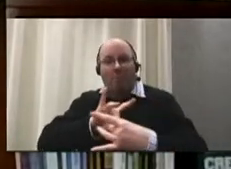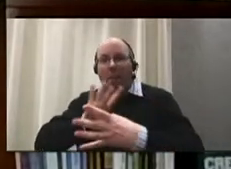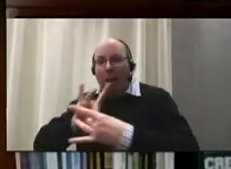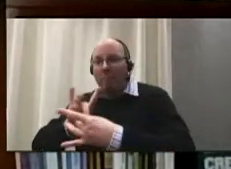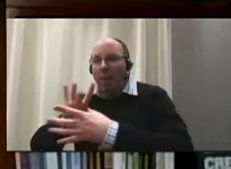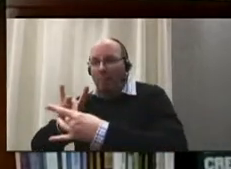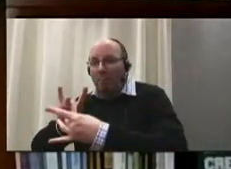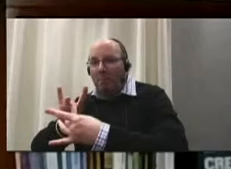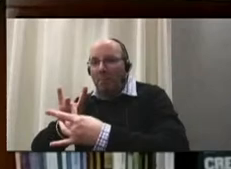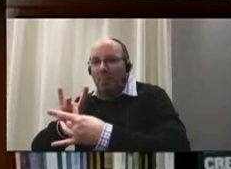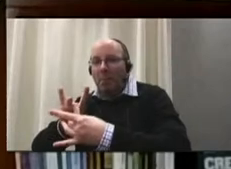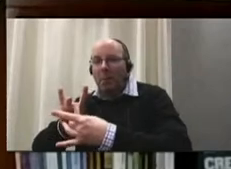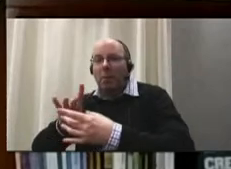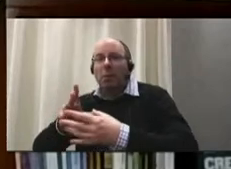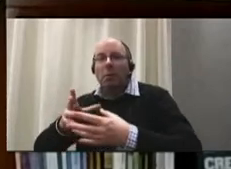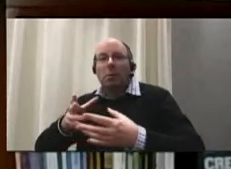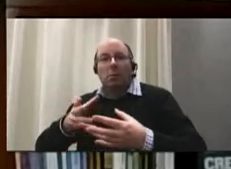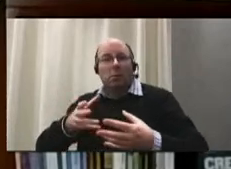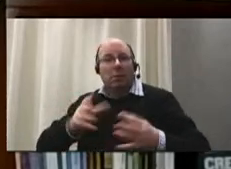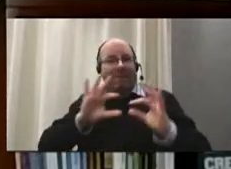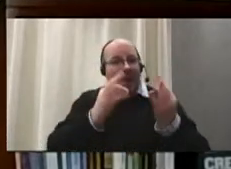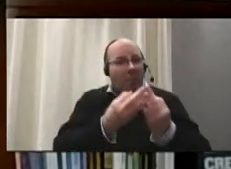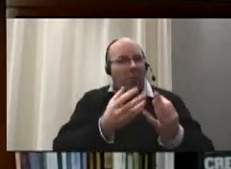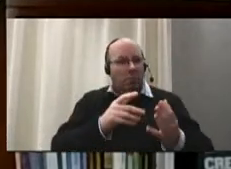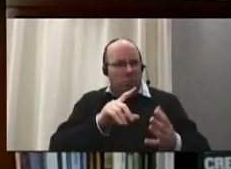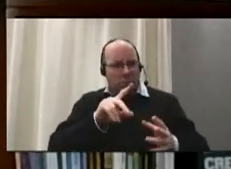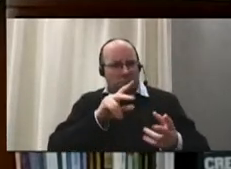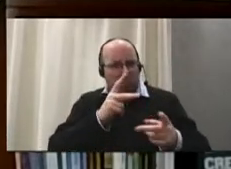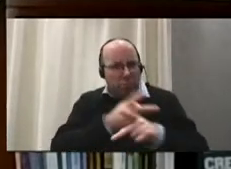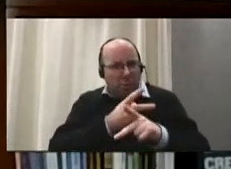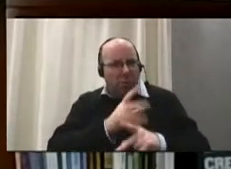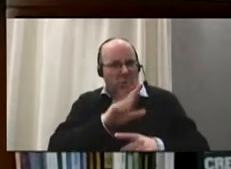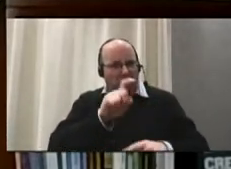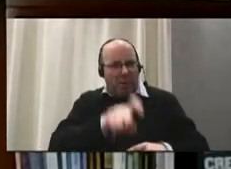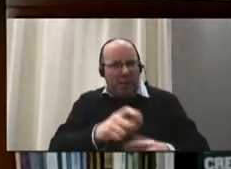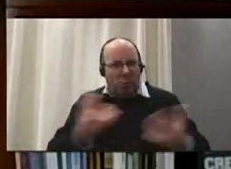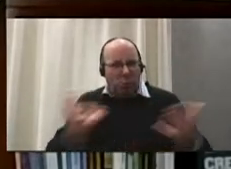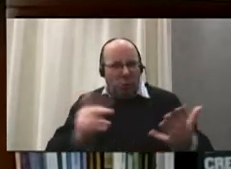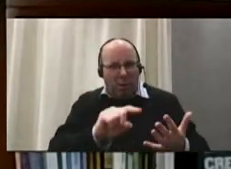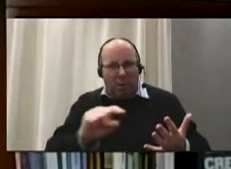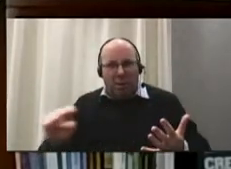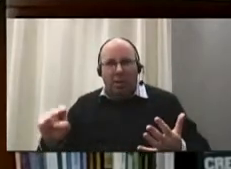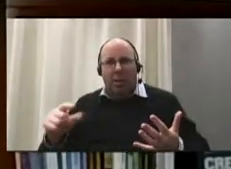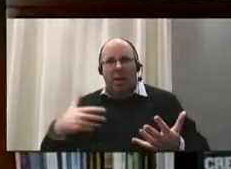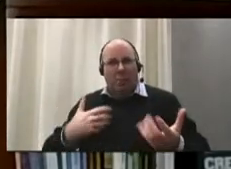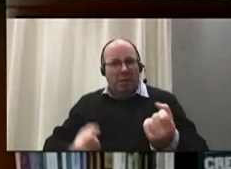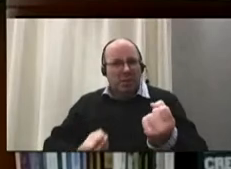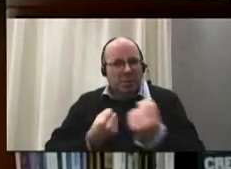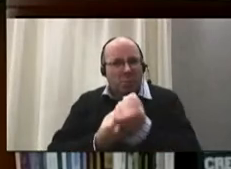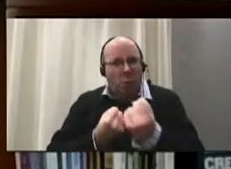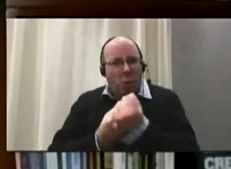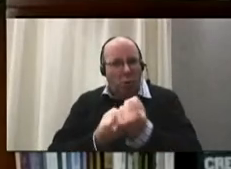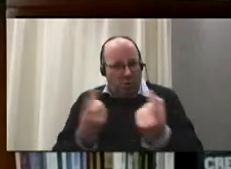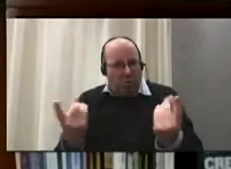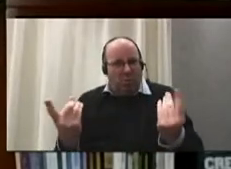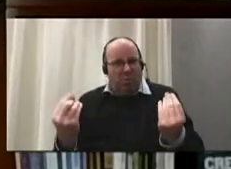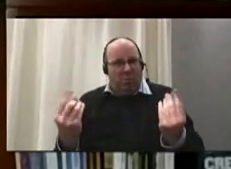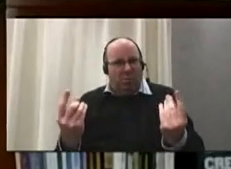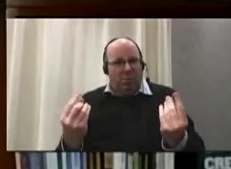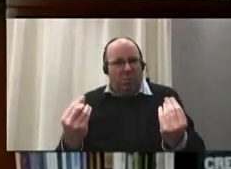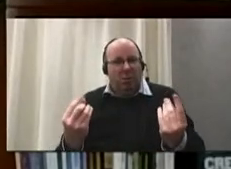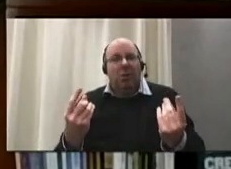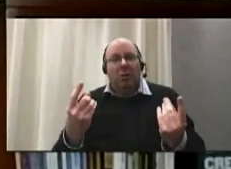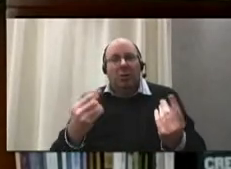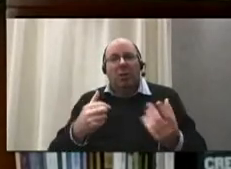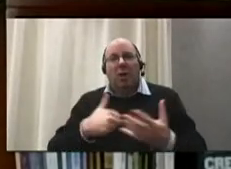their needs are and how we can put supports in place for them to support their children so that children are coming to school prepared and having everything that they